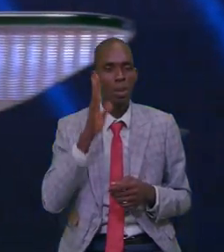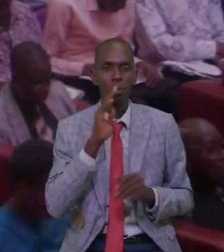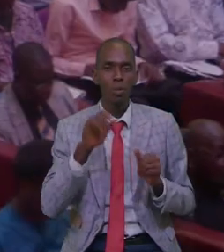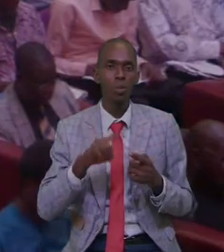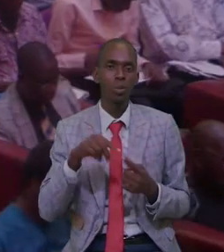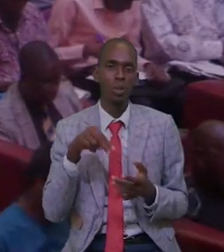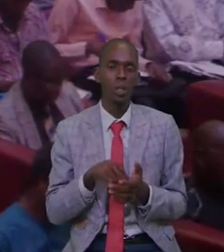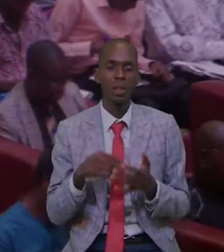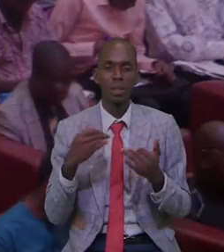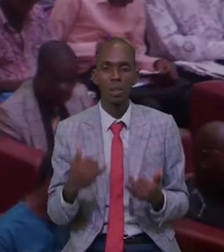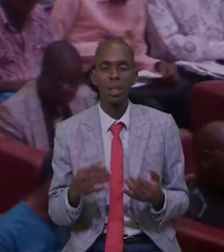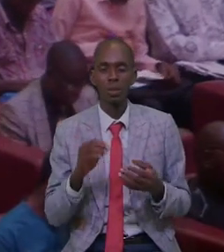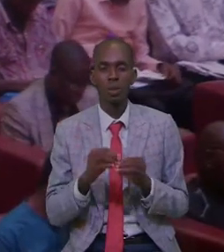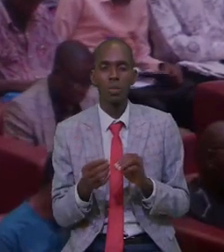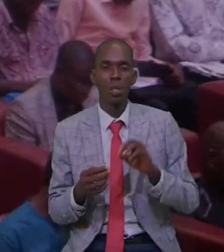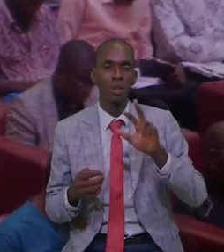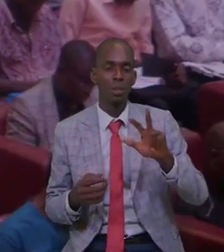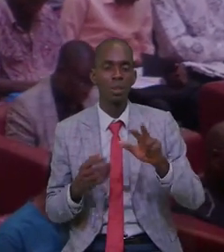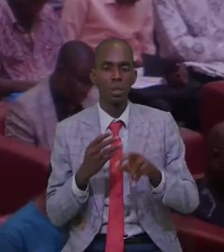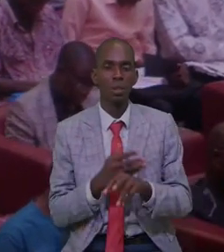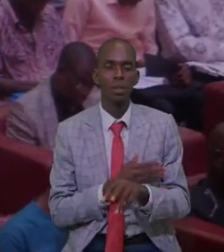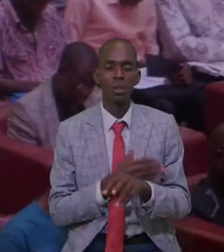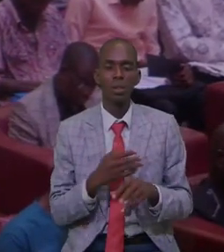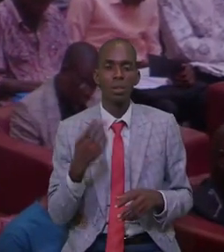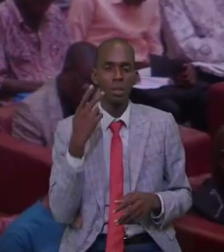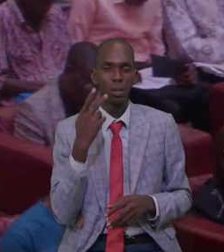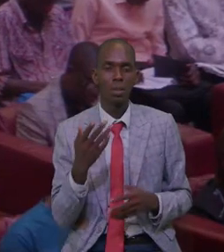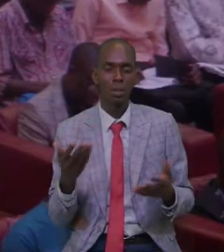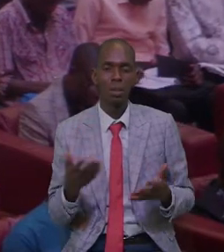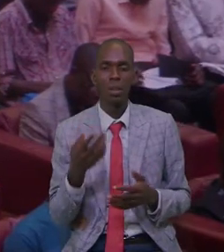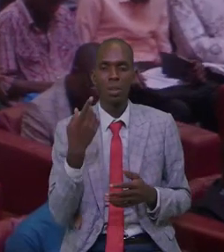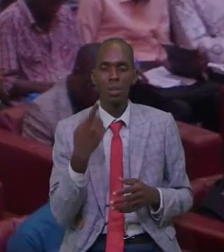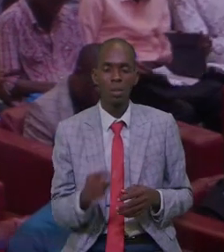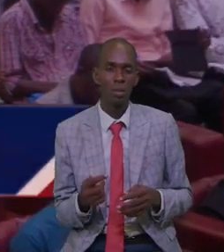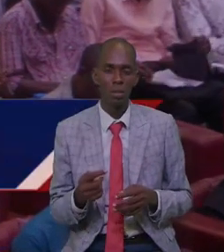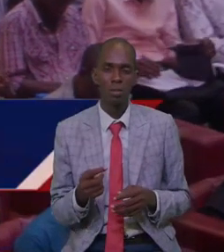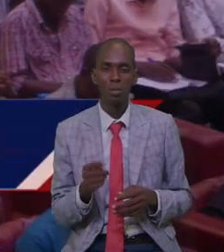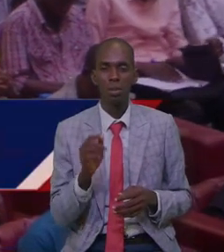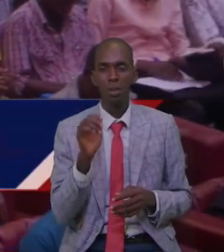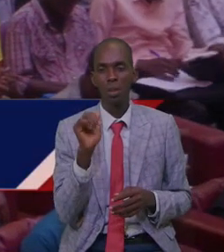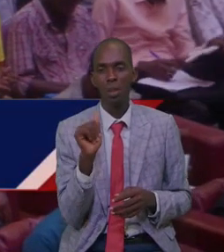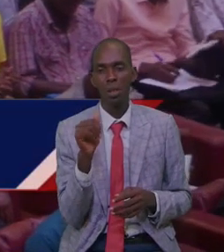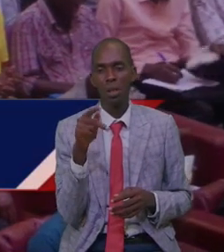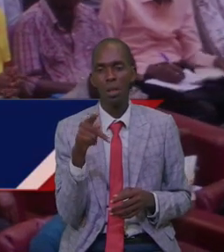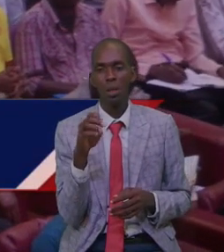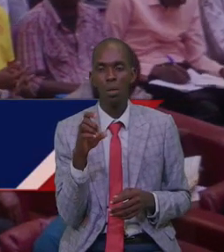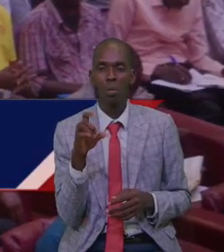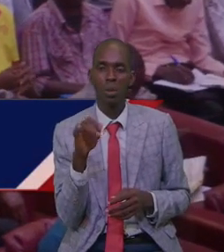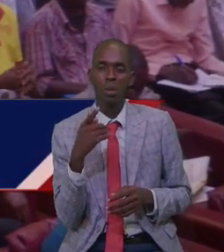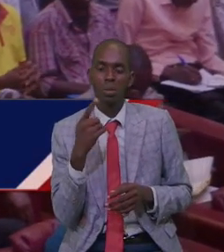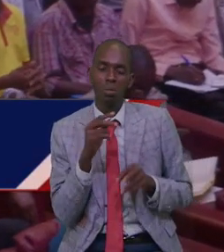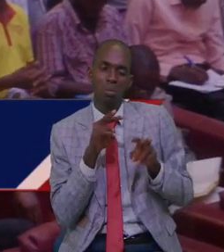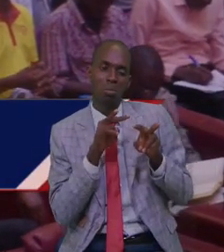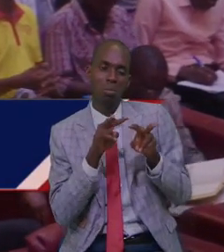three here. Number three here, we're looking at the appealing day of a